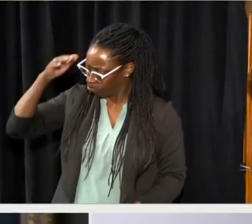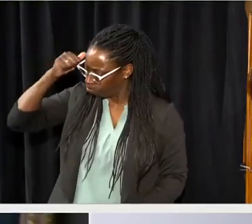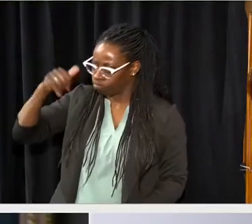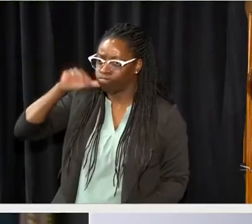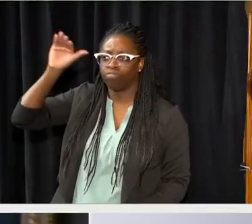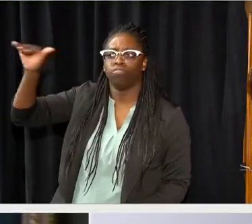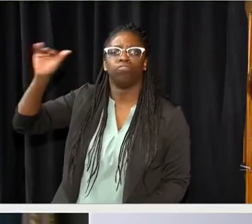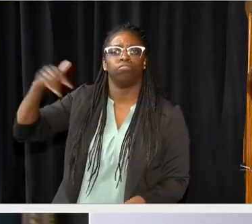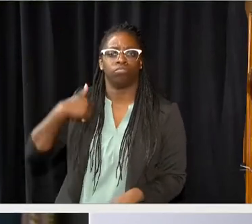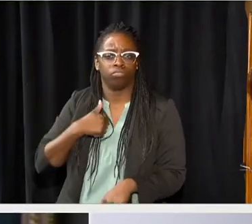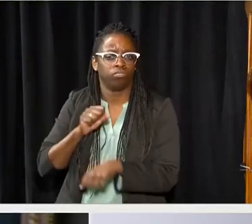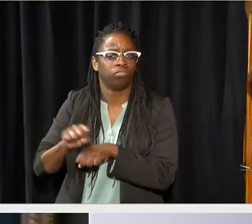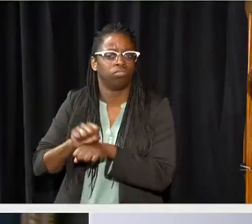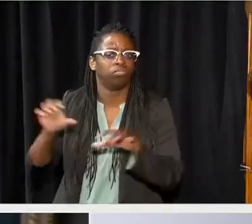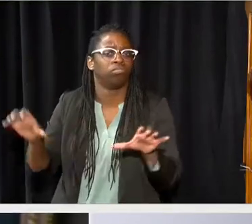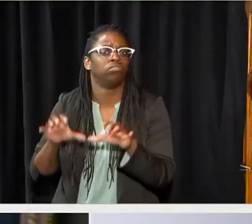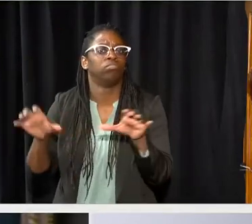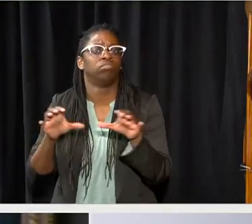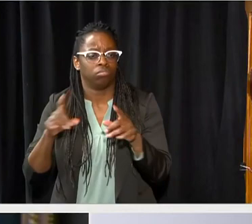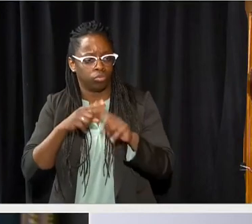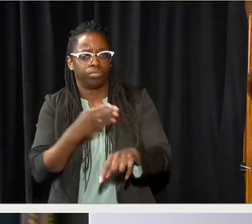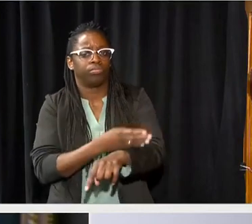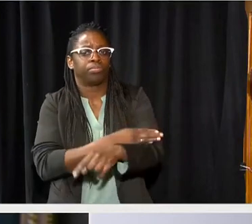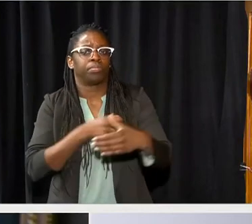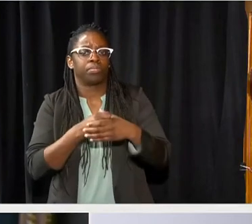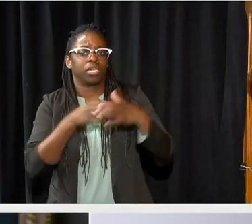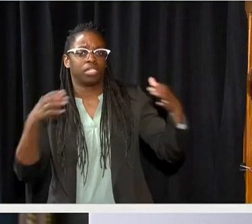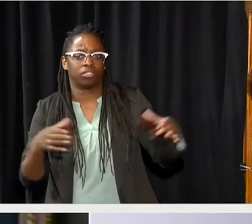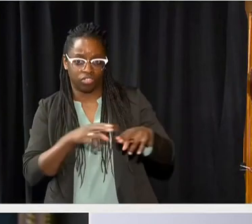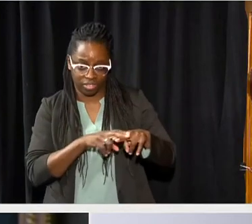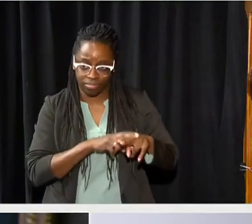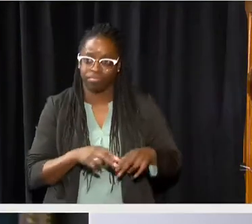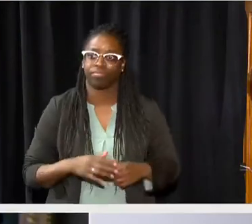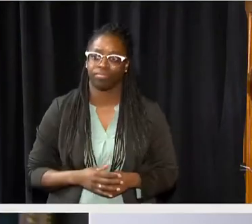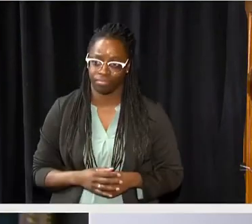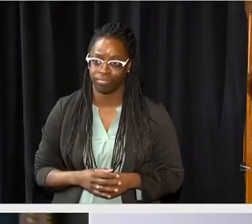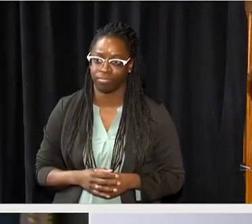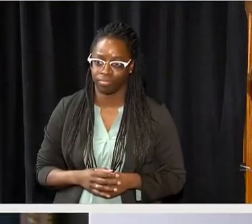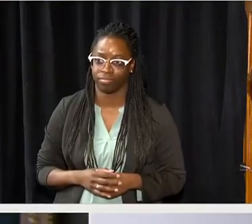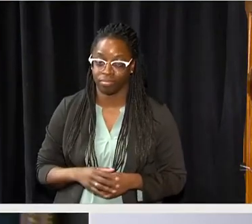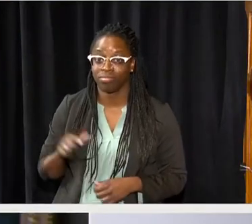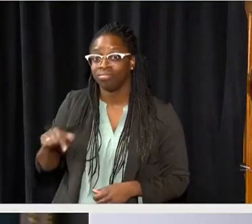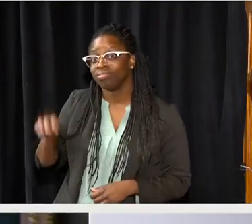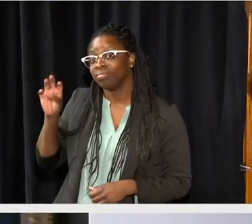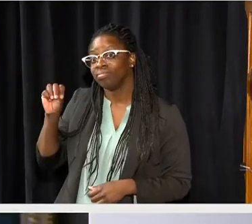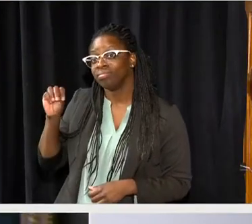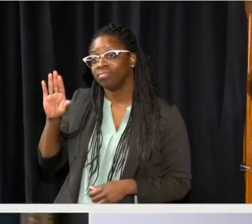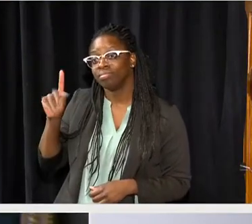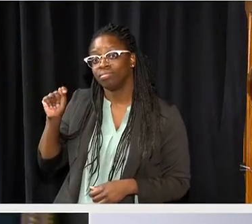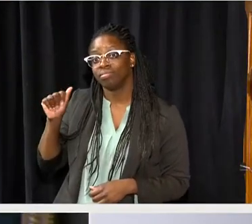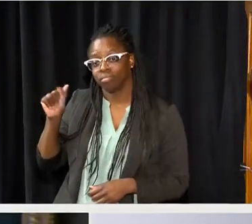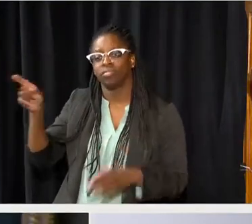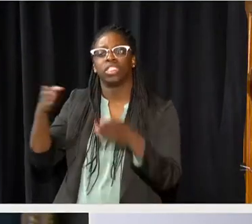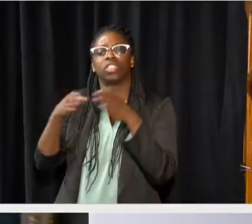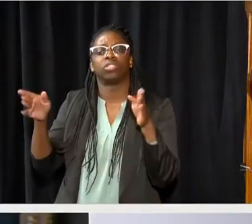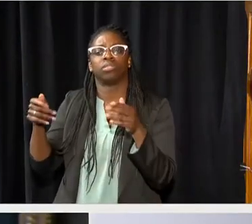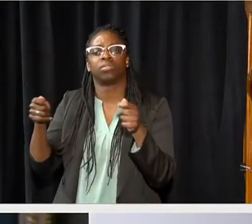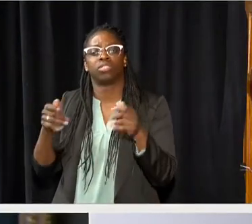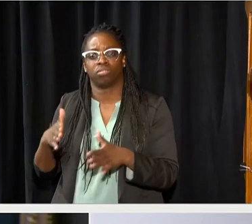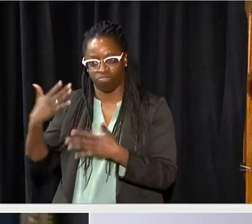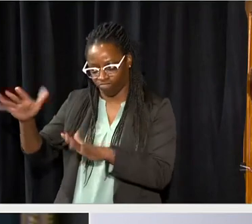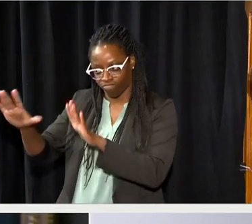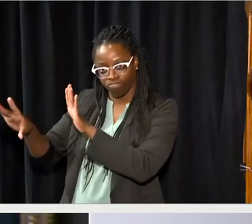day. For the MBTA, we appointed General Manager Phil Eng with deep